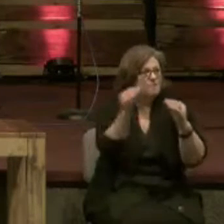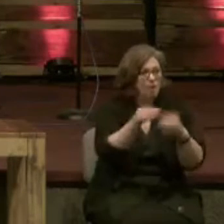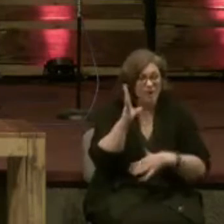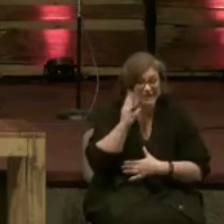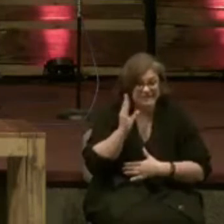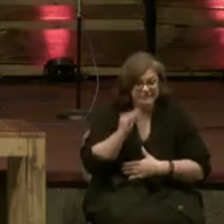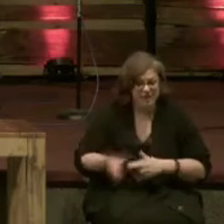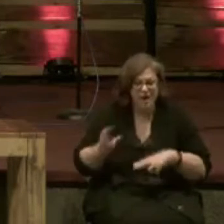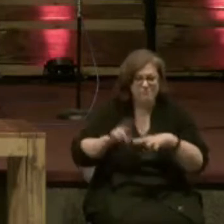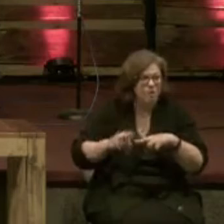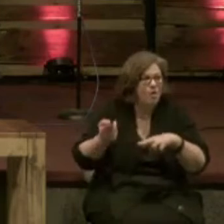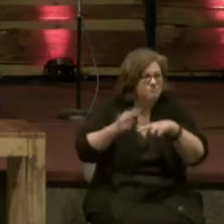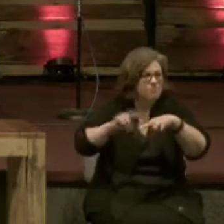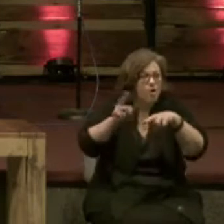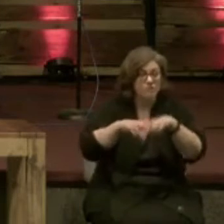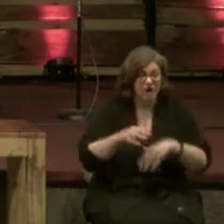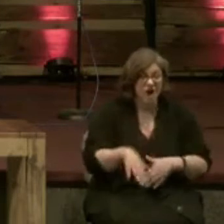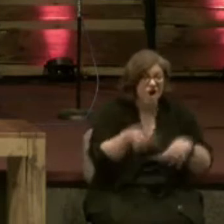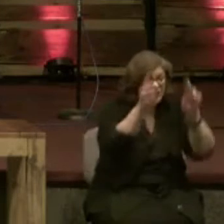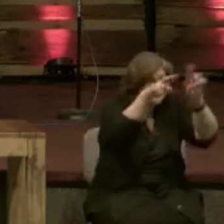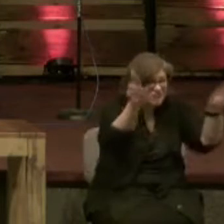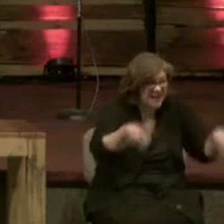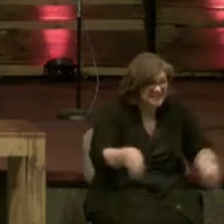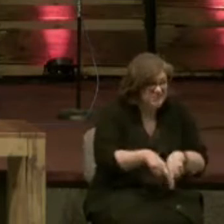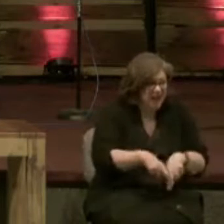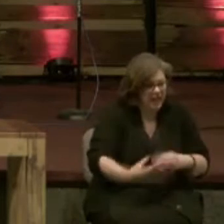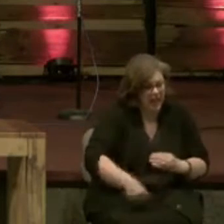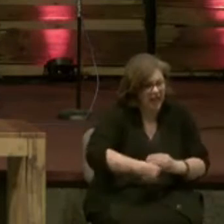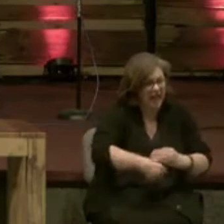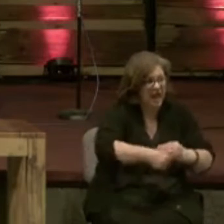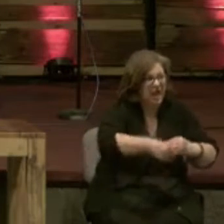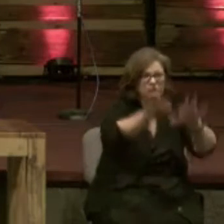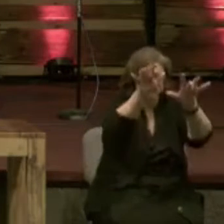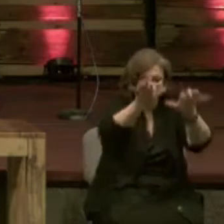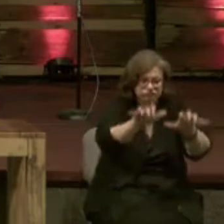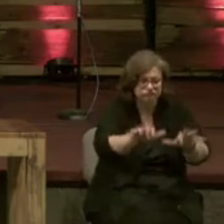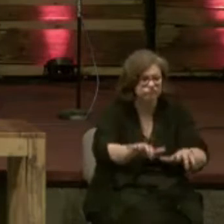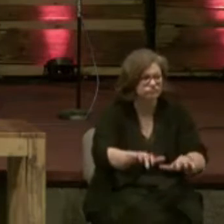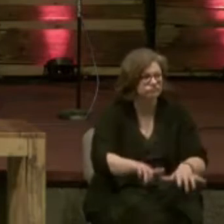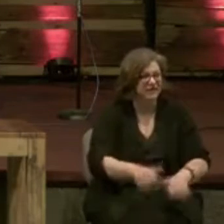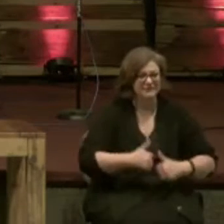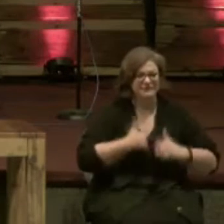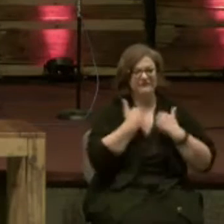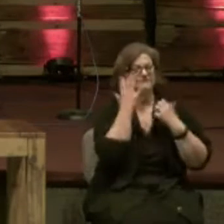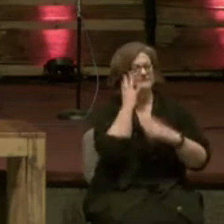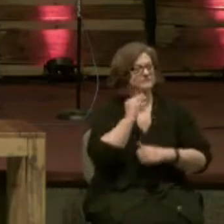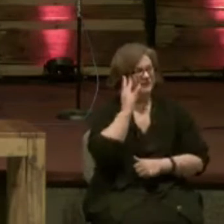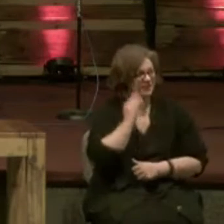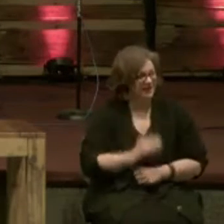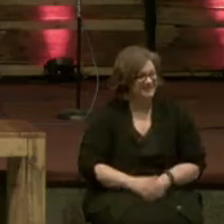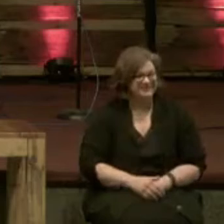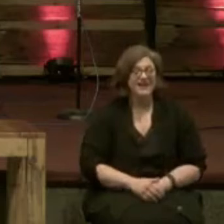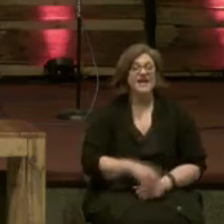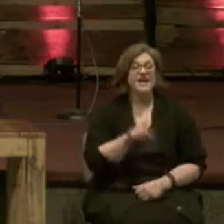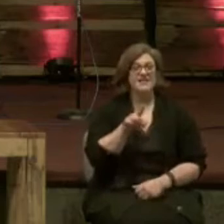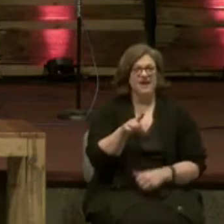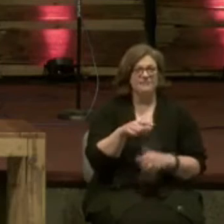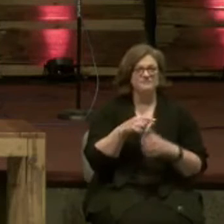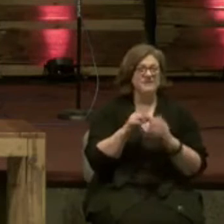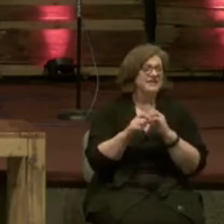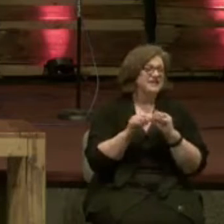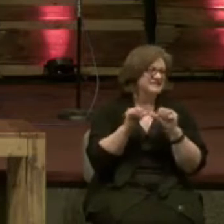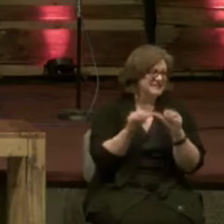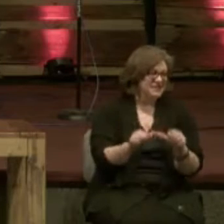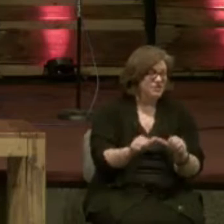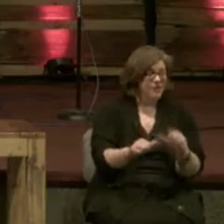adding more to our resume, more to our life's experiences. He continues on, he says,